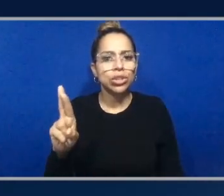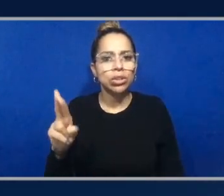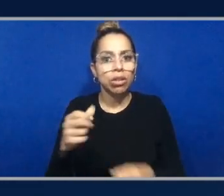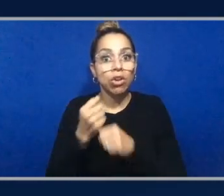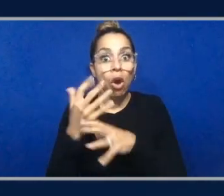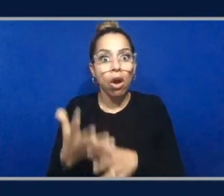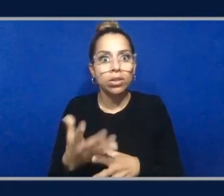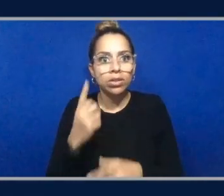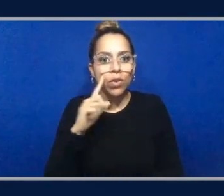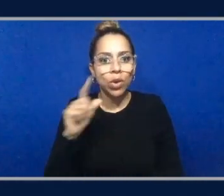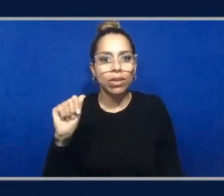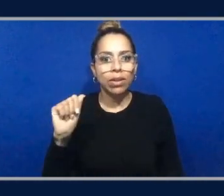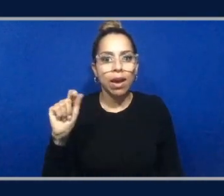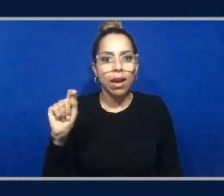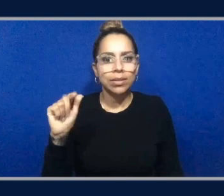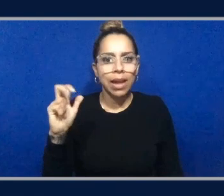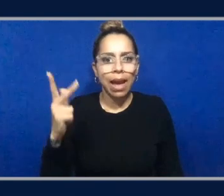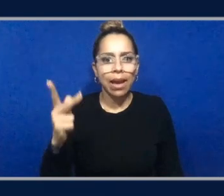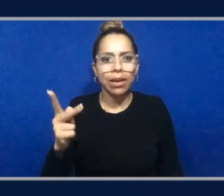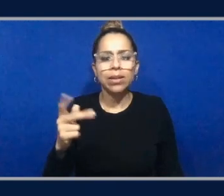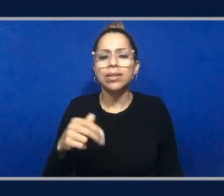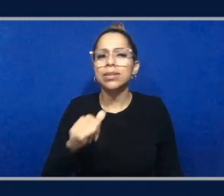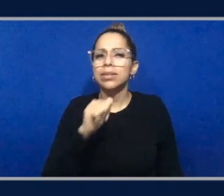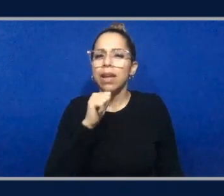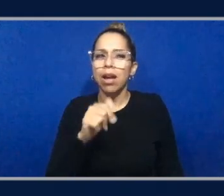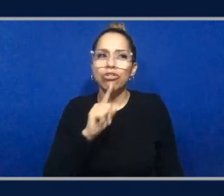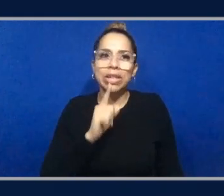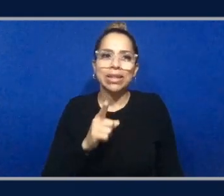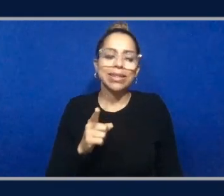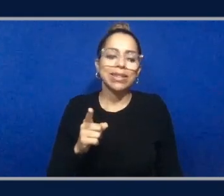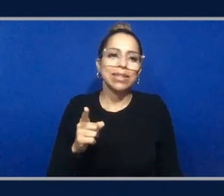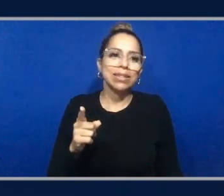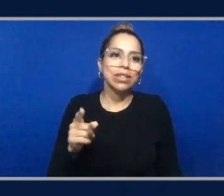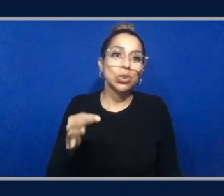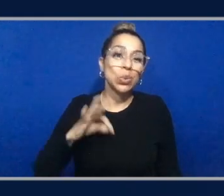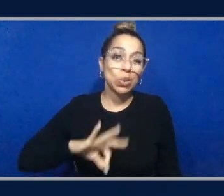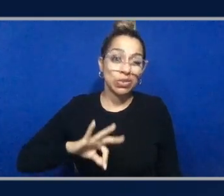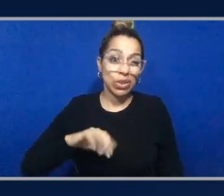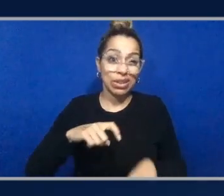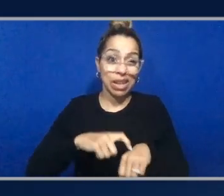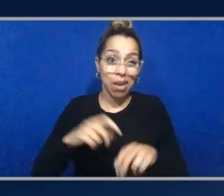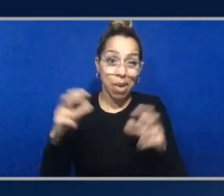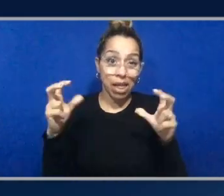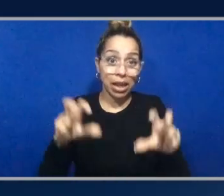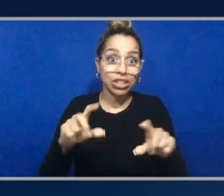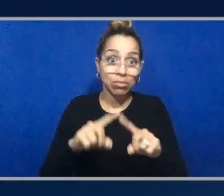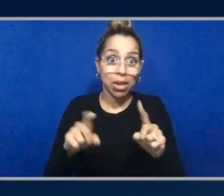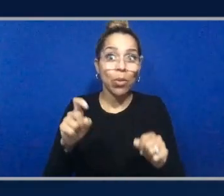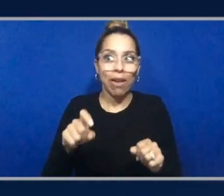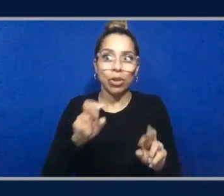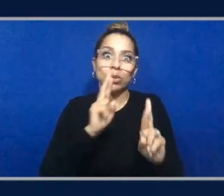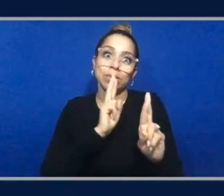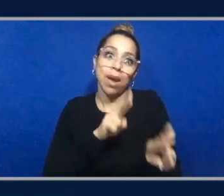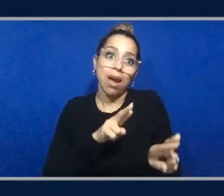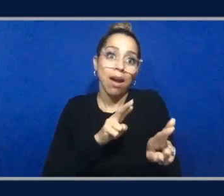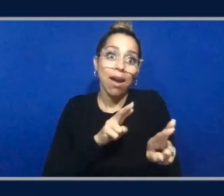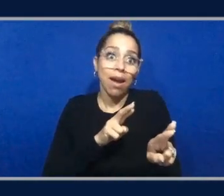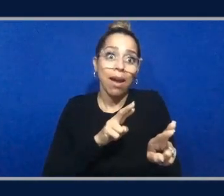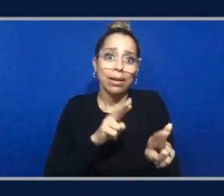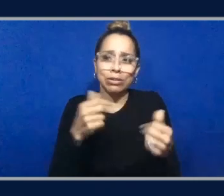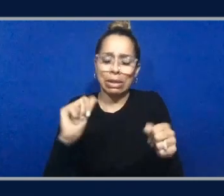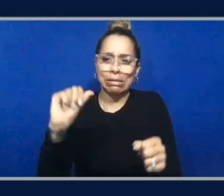really useful, time allocation, because you really need to be responding to it, right, and mitigating